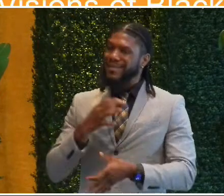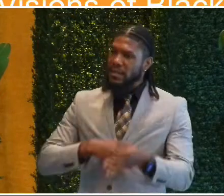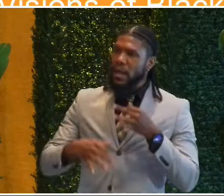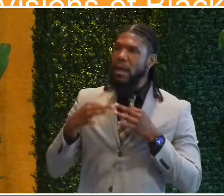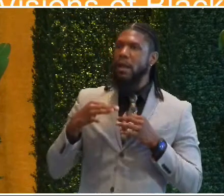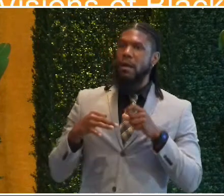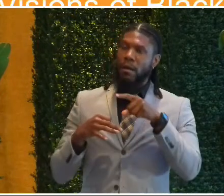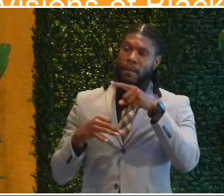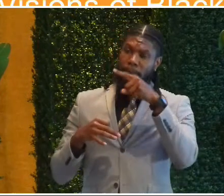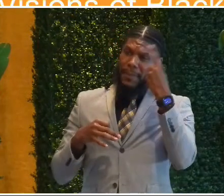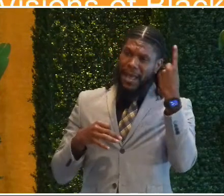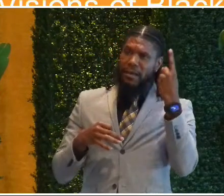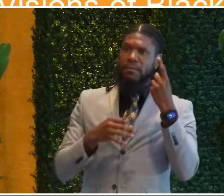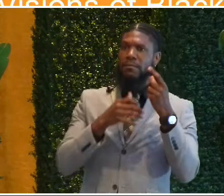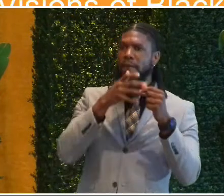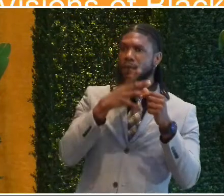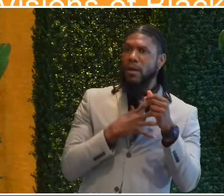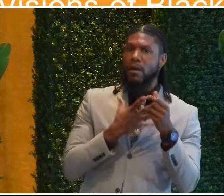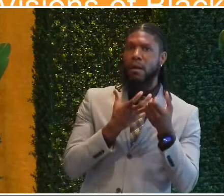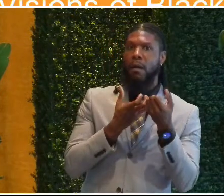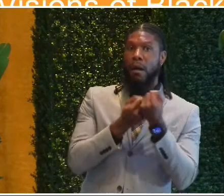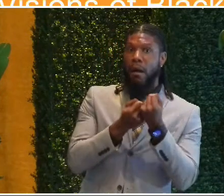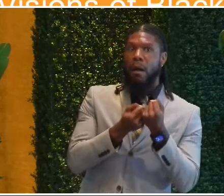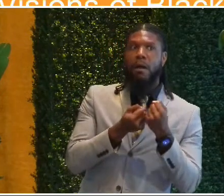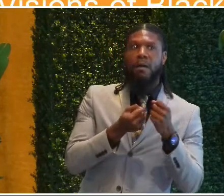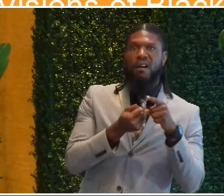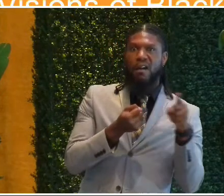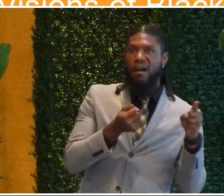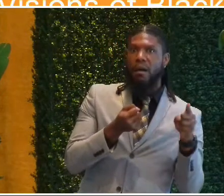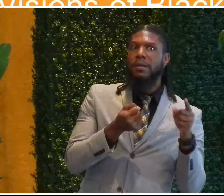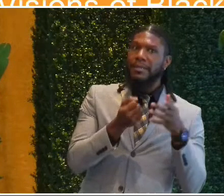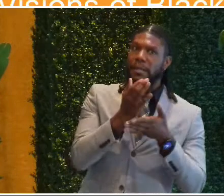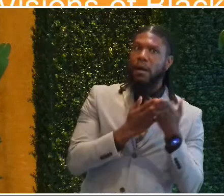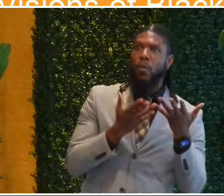see other people oppressed, put my foot on them so